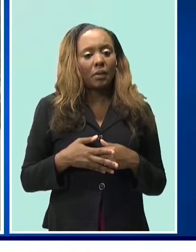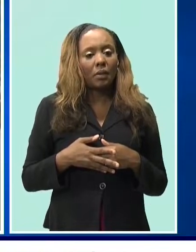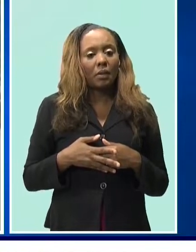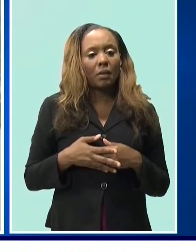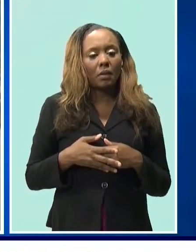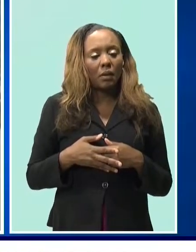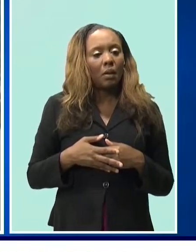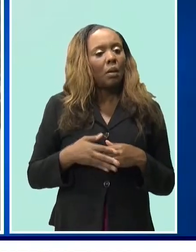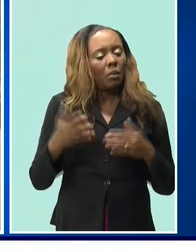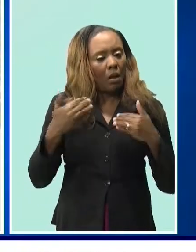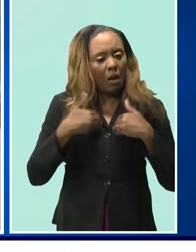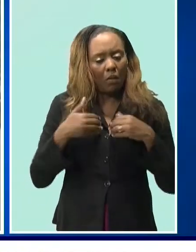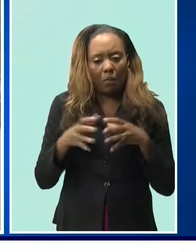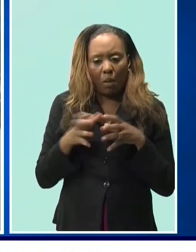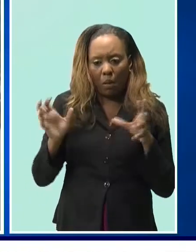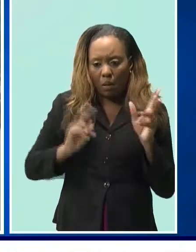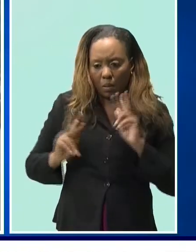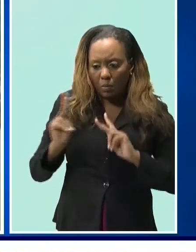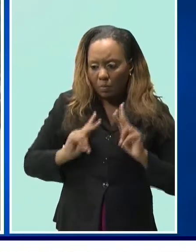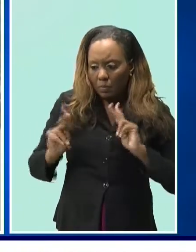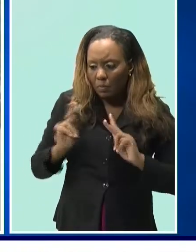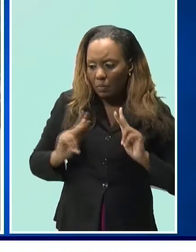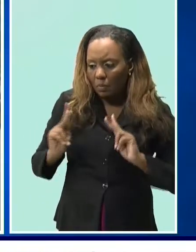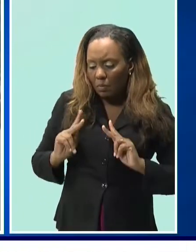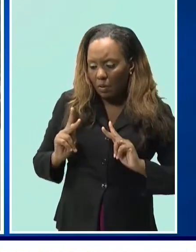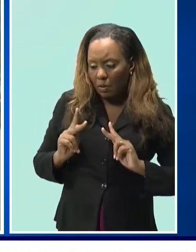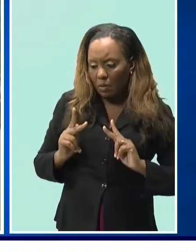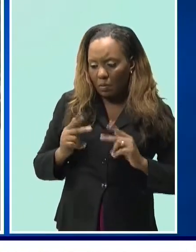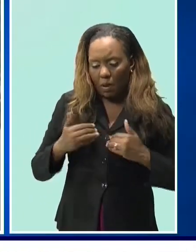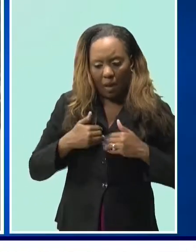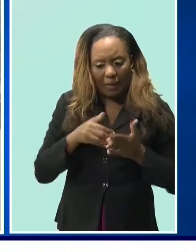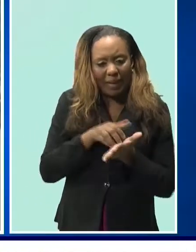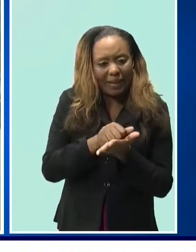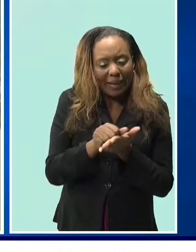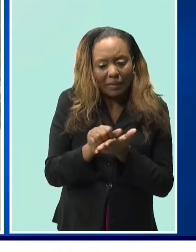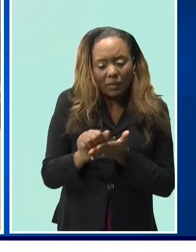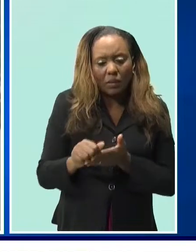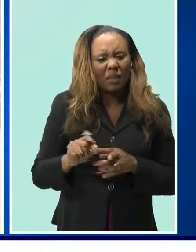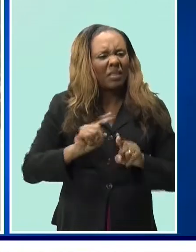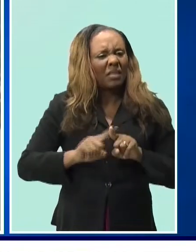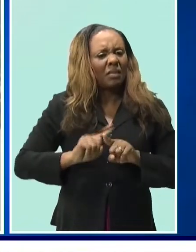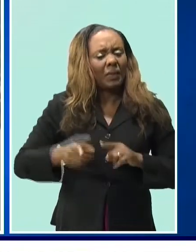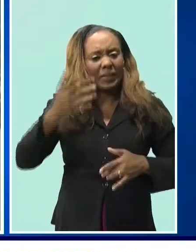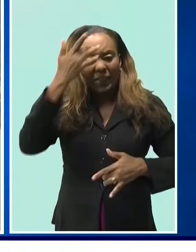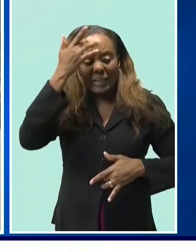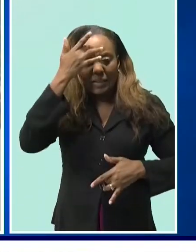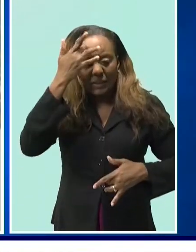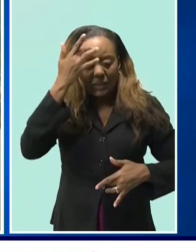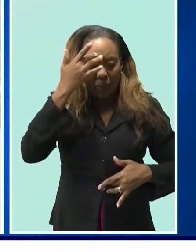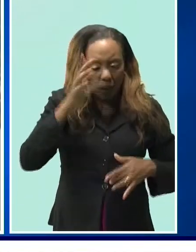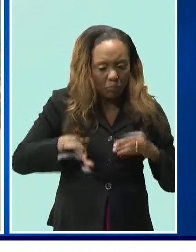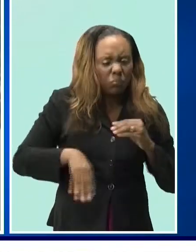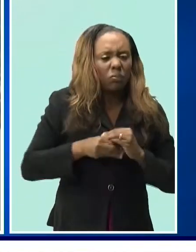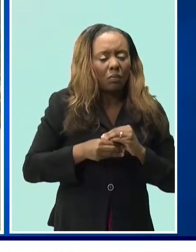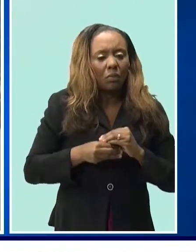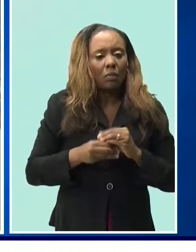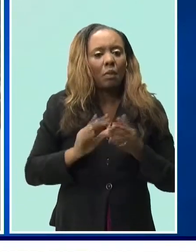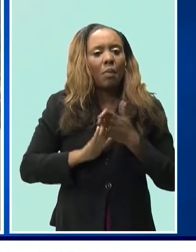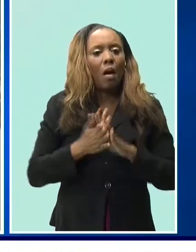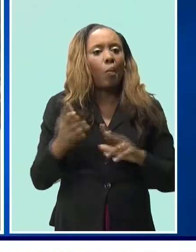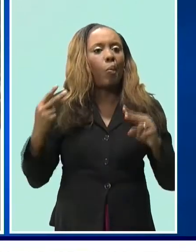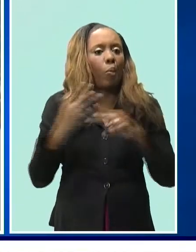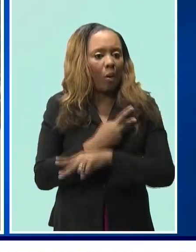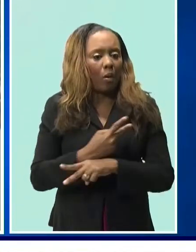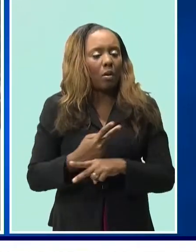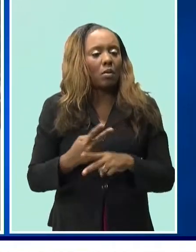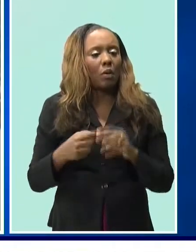comorbidities in our population, a number of underlying cases of cancer, hypertension, diabetes, and so on. And we know from all of the